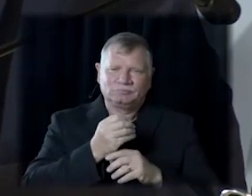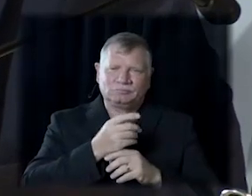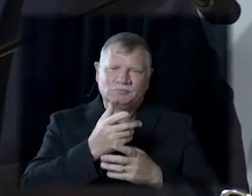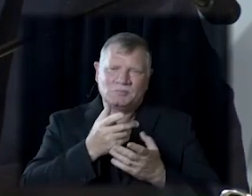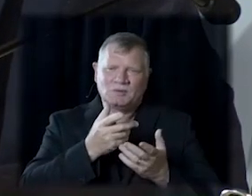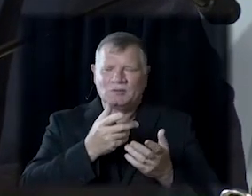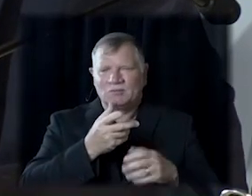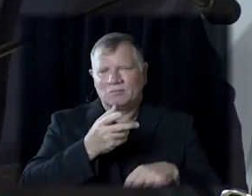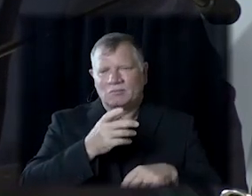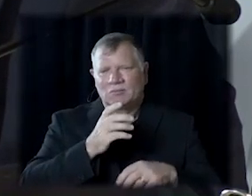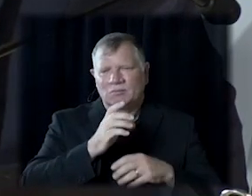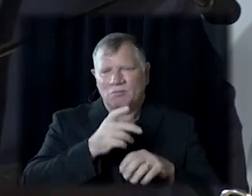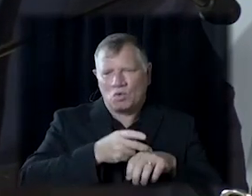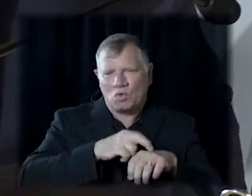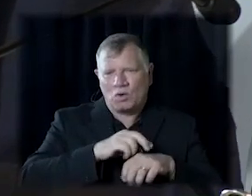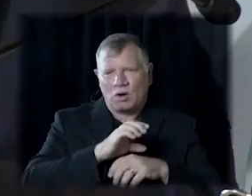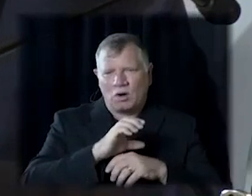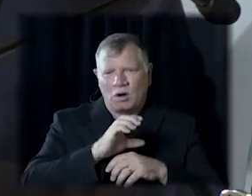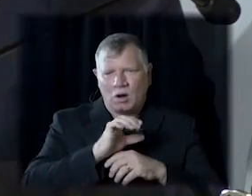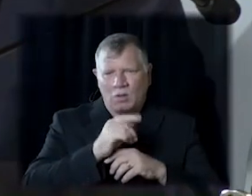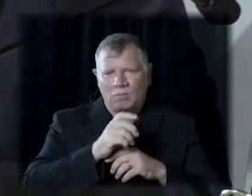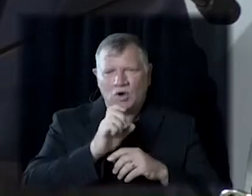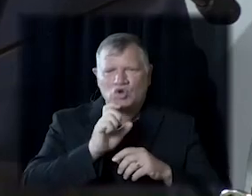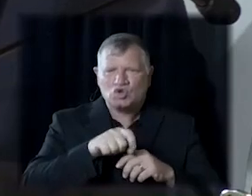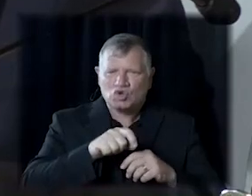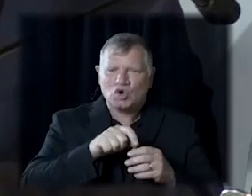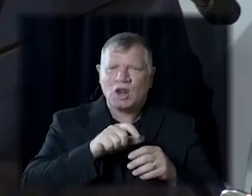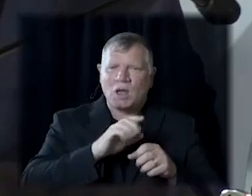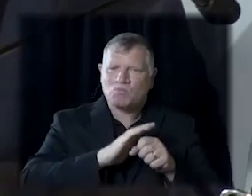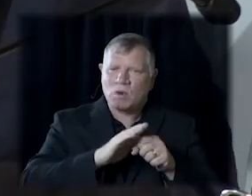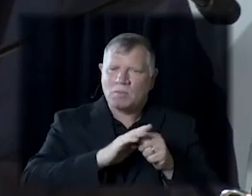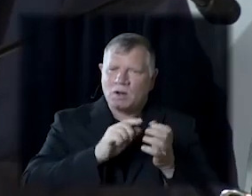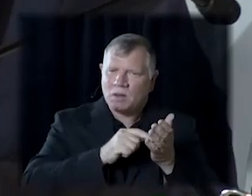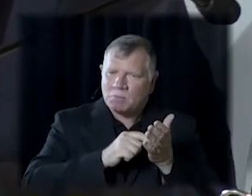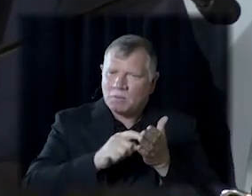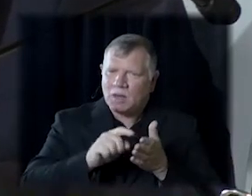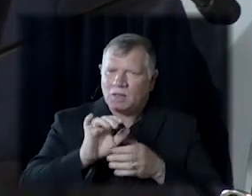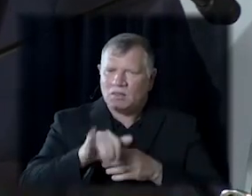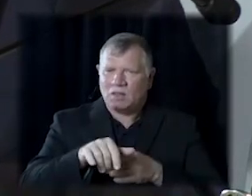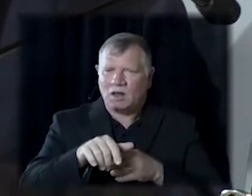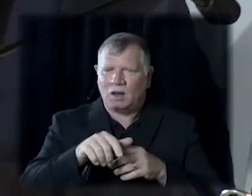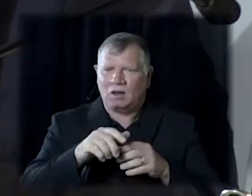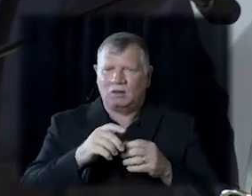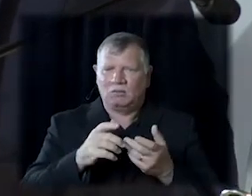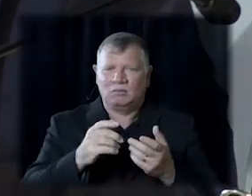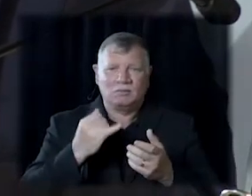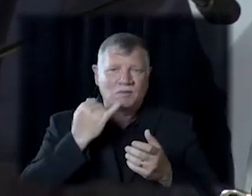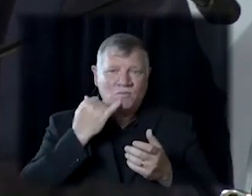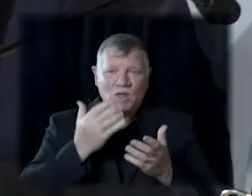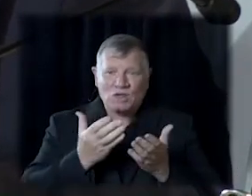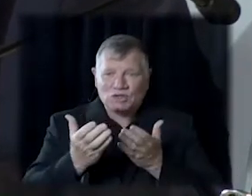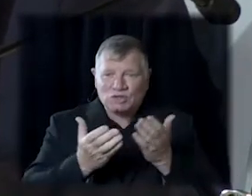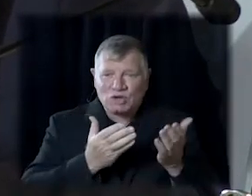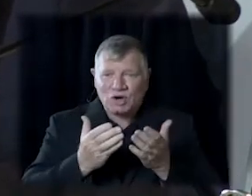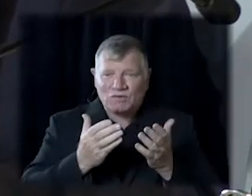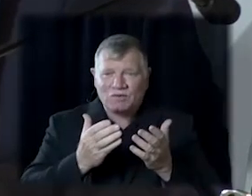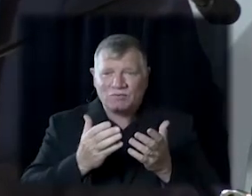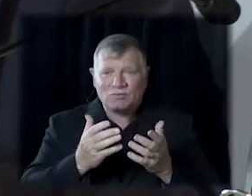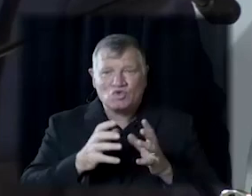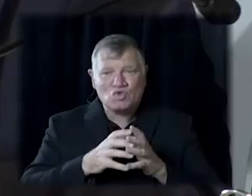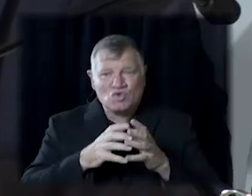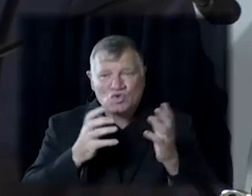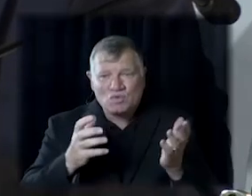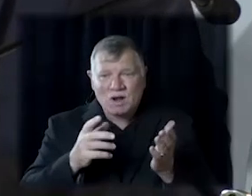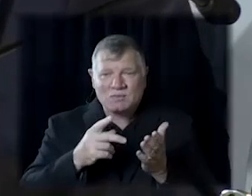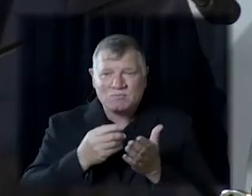III cases, should have properly paid this amount. whether services performed, et cetera, was too